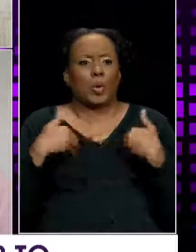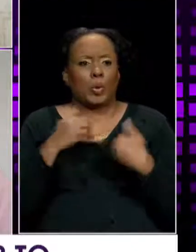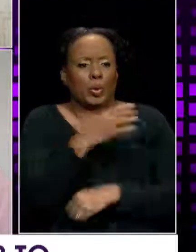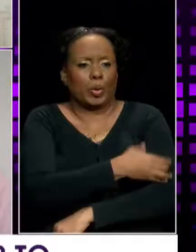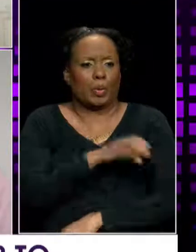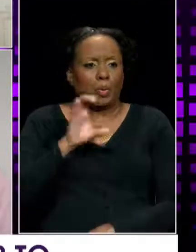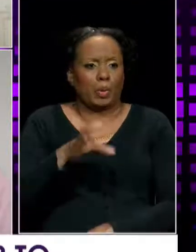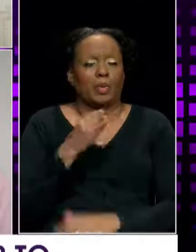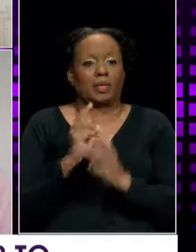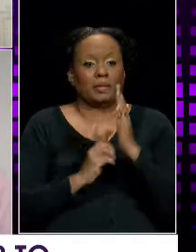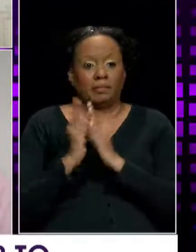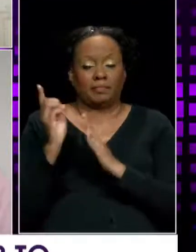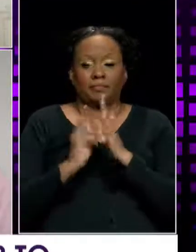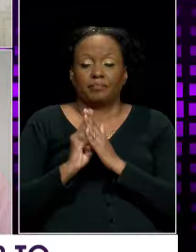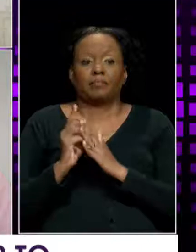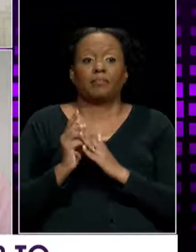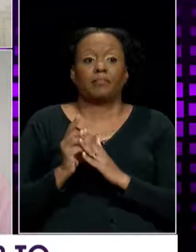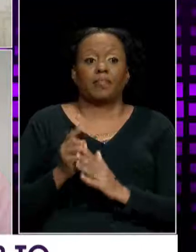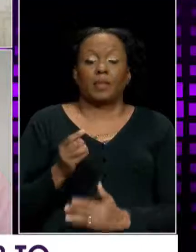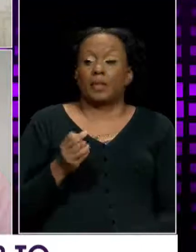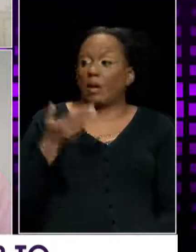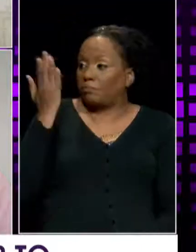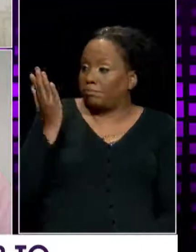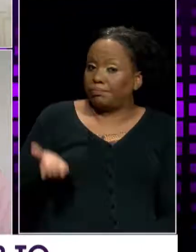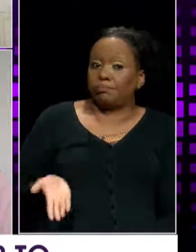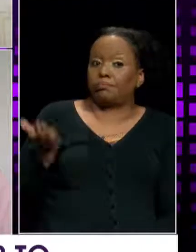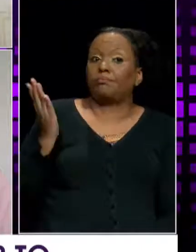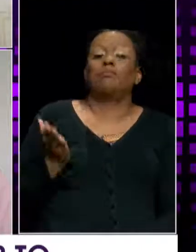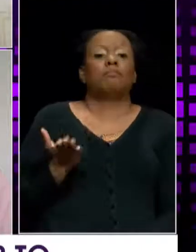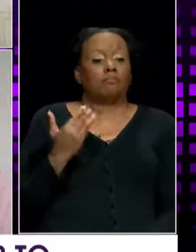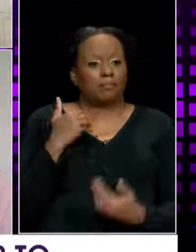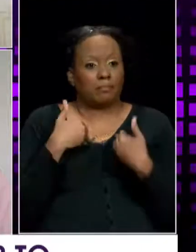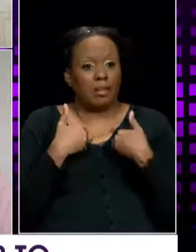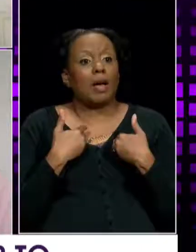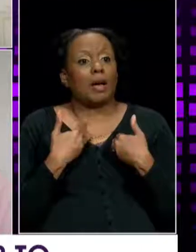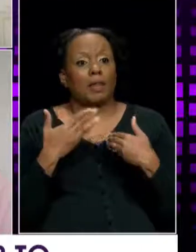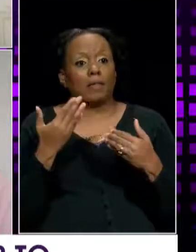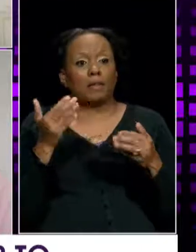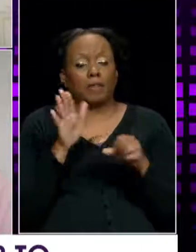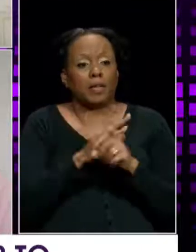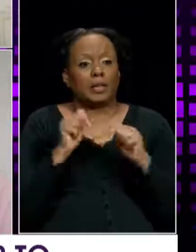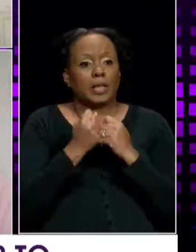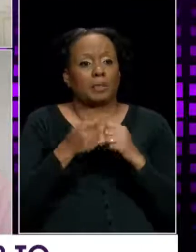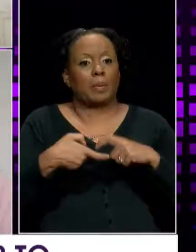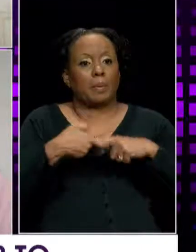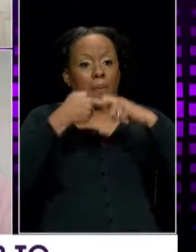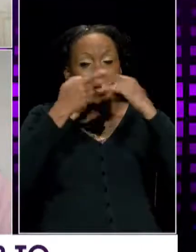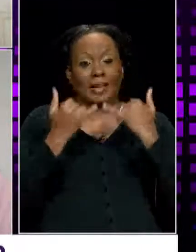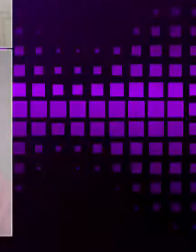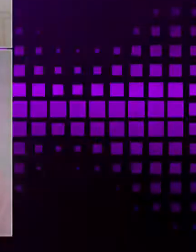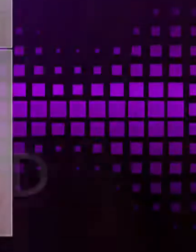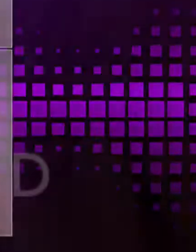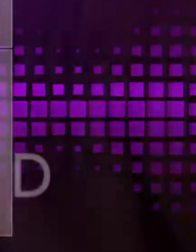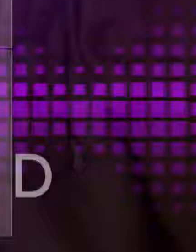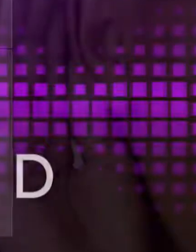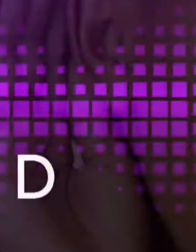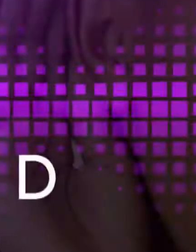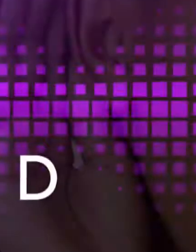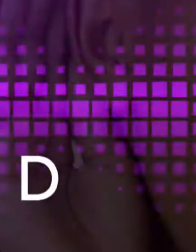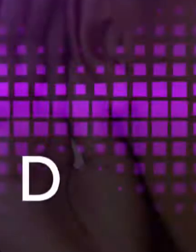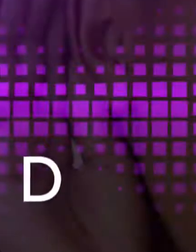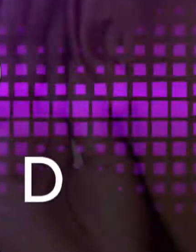as you can tell, we have quite the lineup for you, and we'll take a short break and get straight into the conversation.